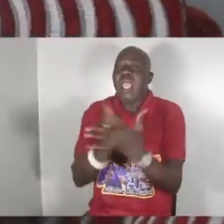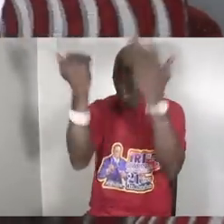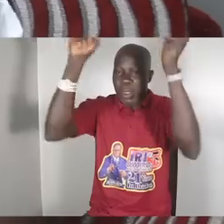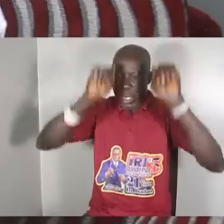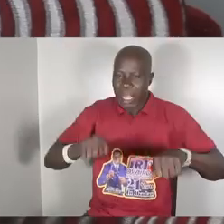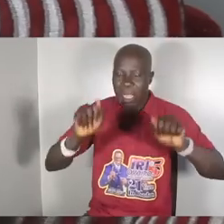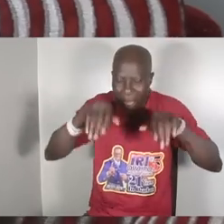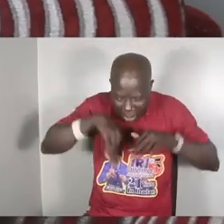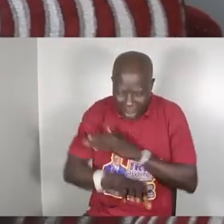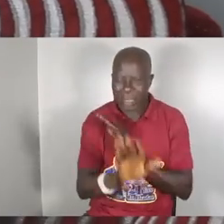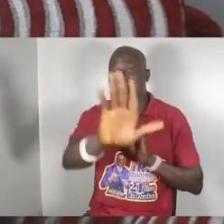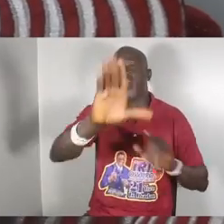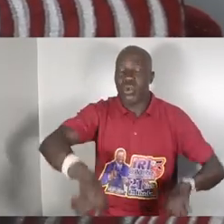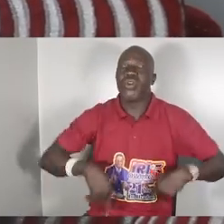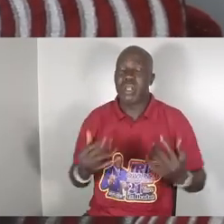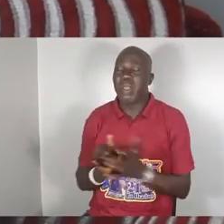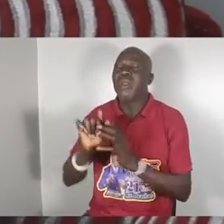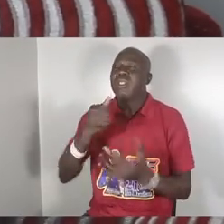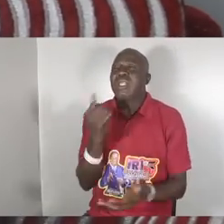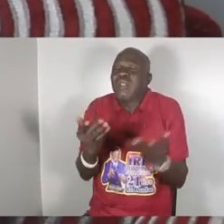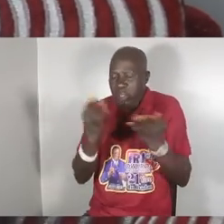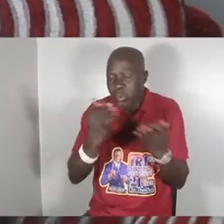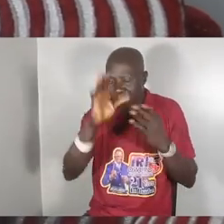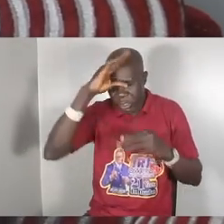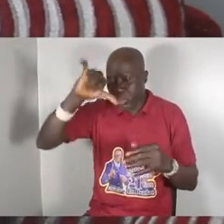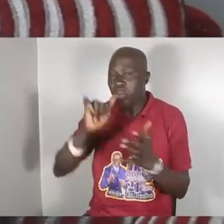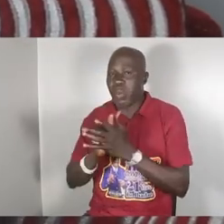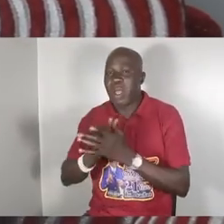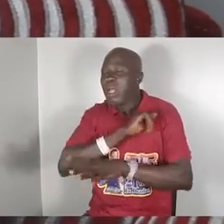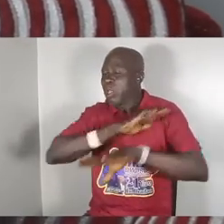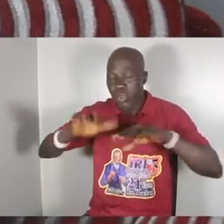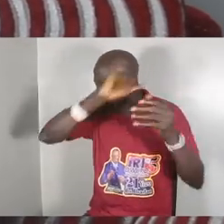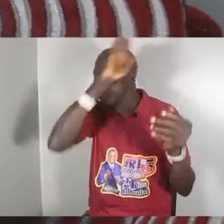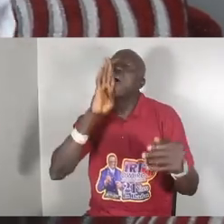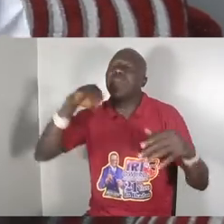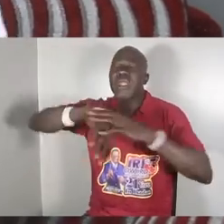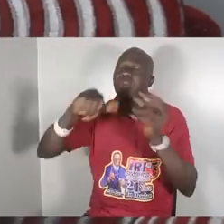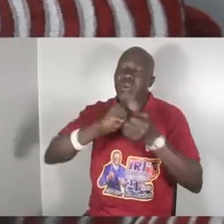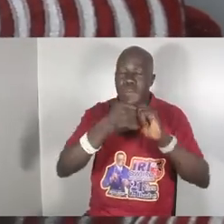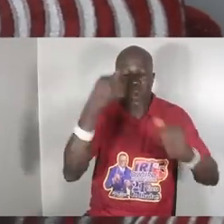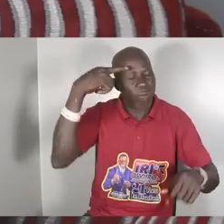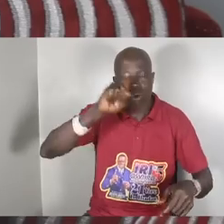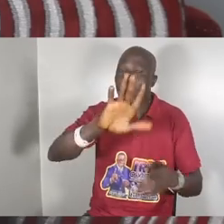will come to your life. You this man, right? Oh, let the help.